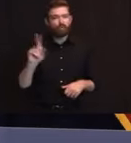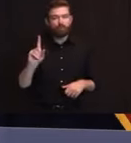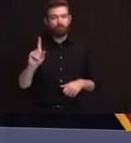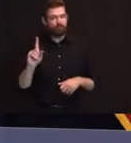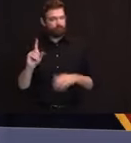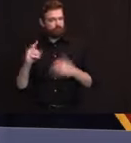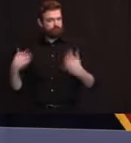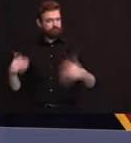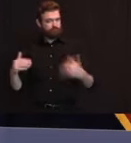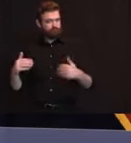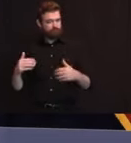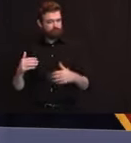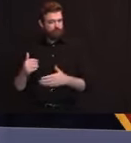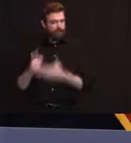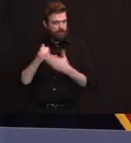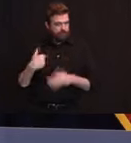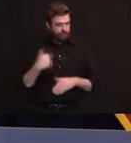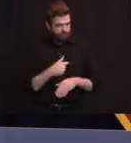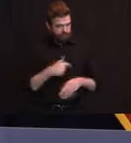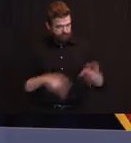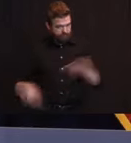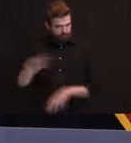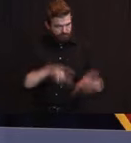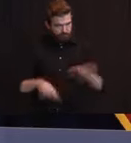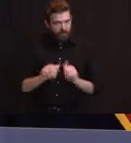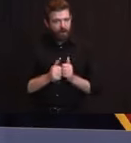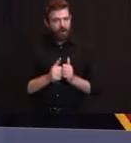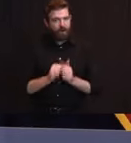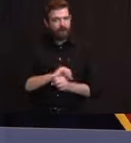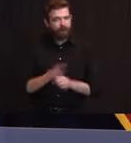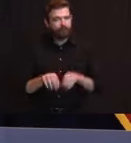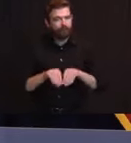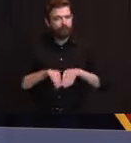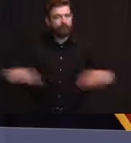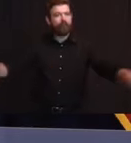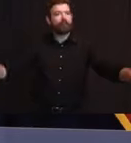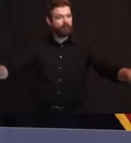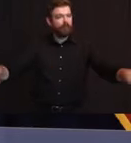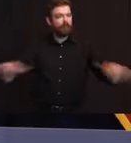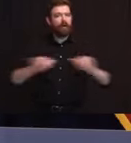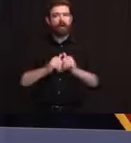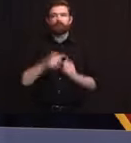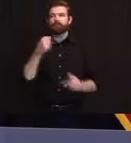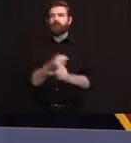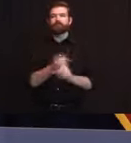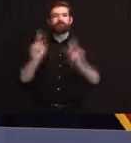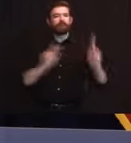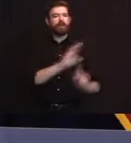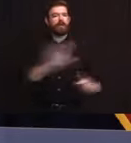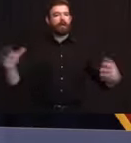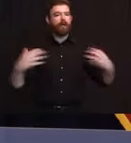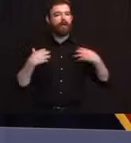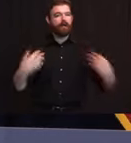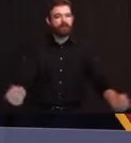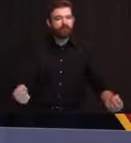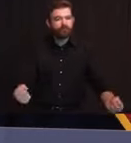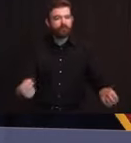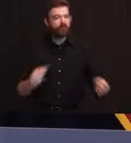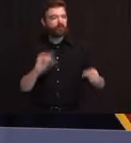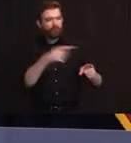on racial and ethnic groups. Additionally, they will become versed on populations most at risk for